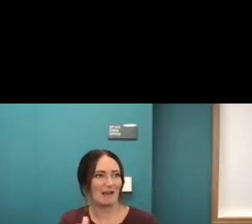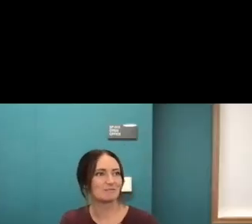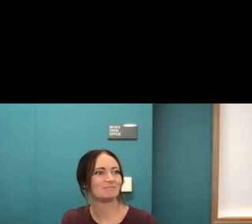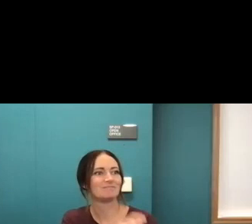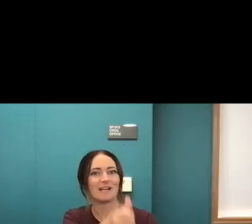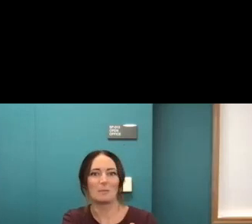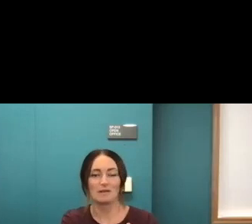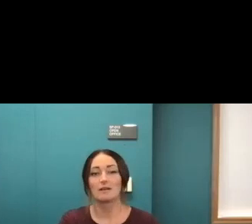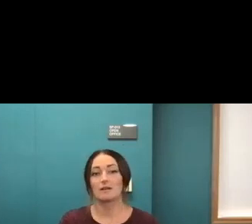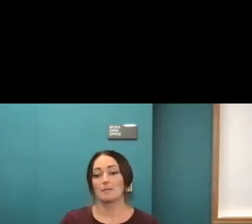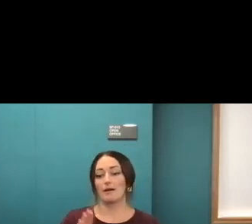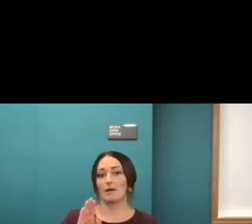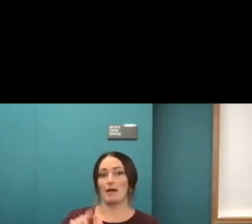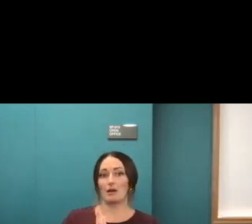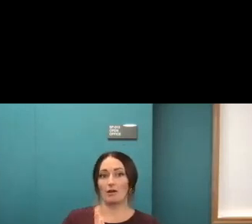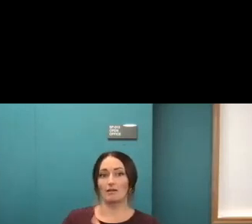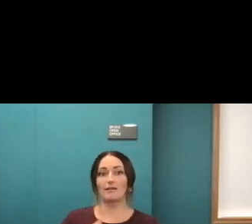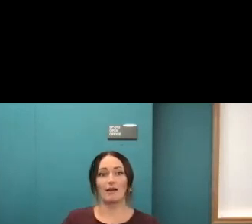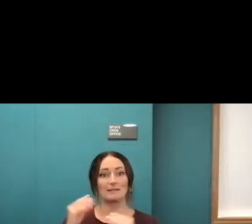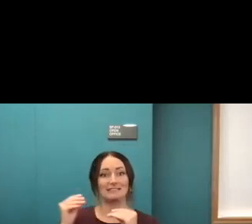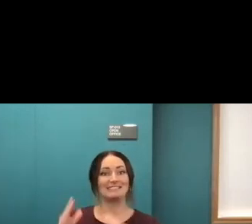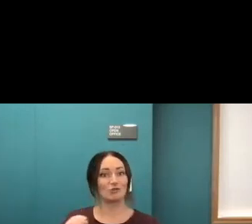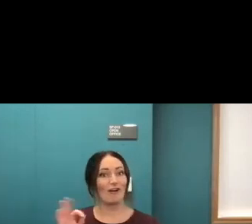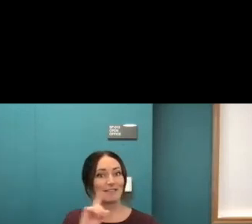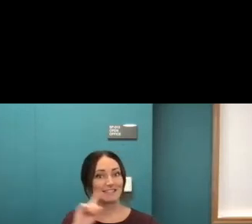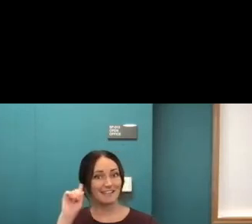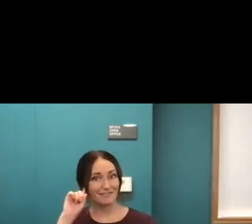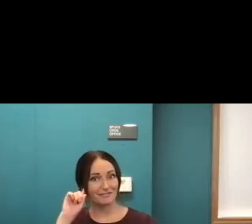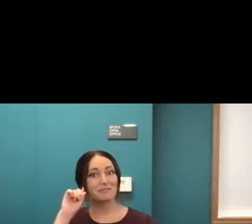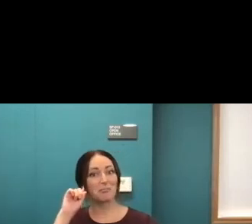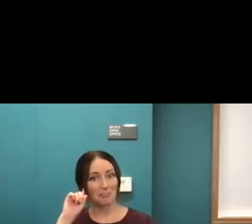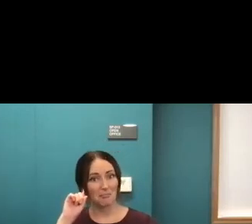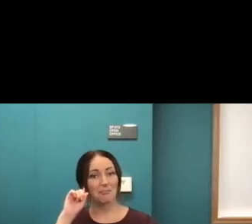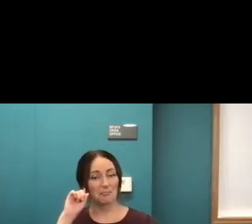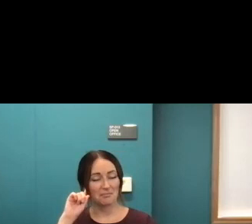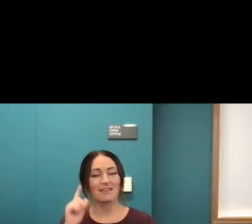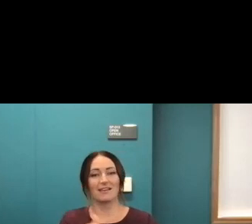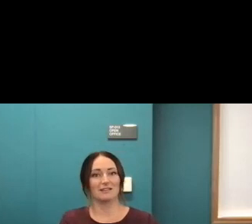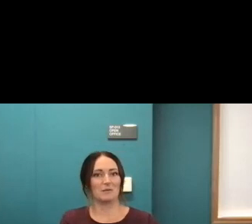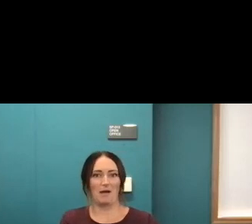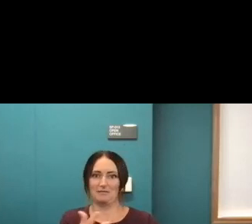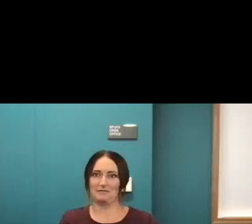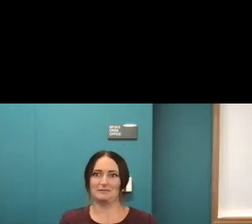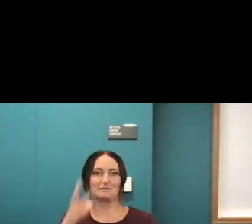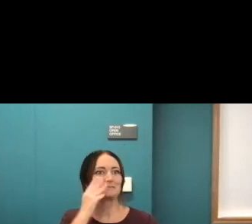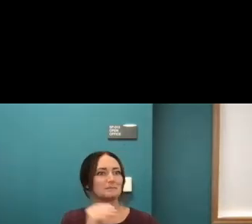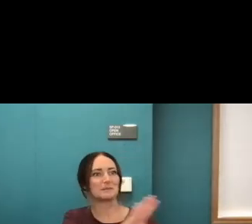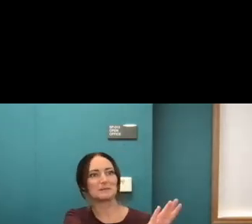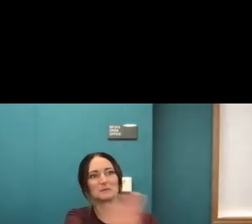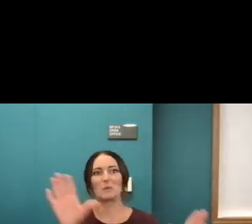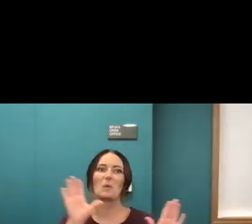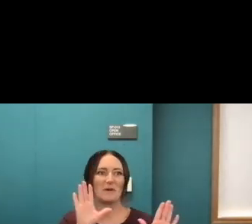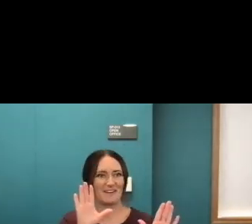my background is I am actually a teacher of the deaf. So I have been in the seats that you guys are sitting in for many, many